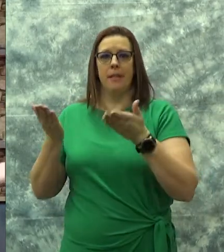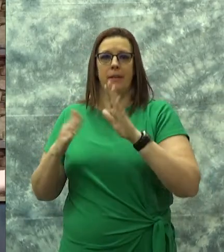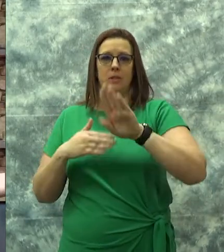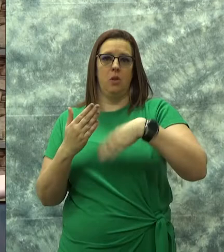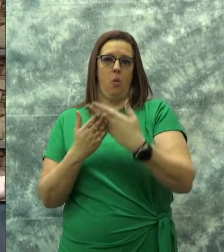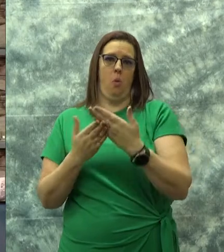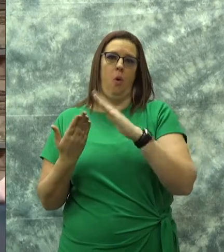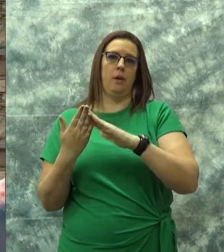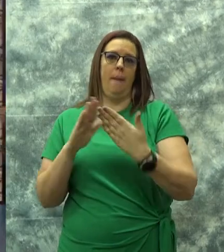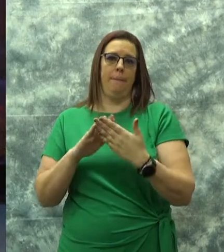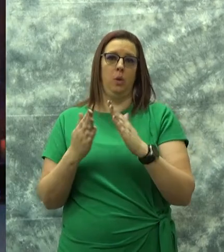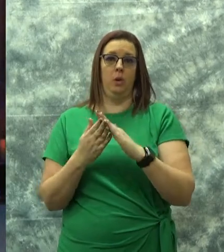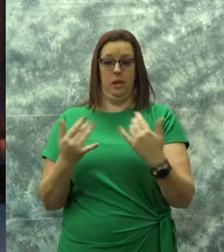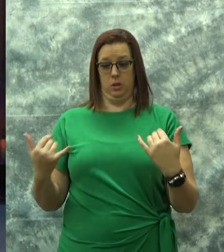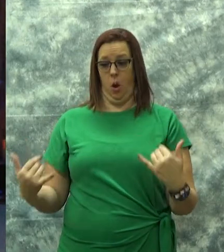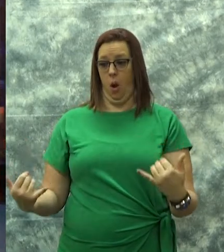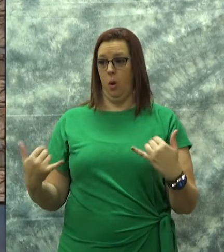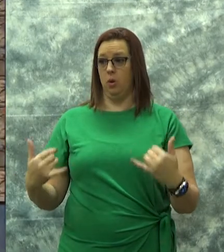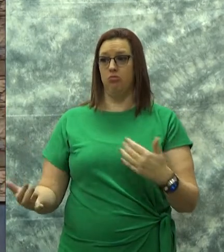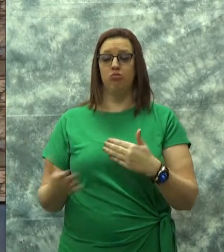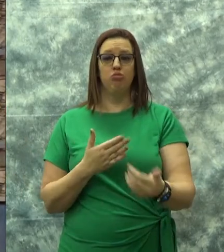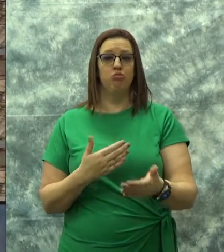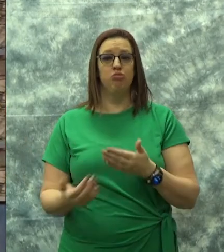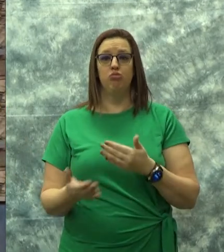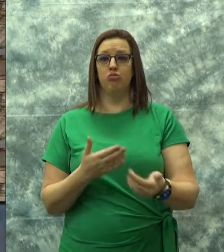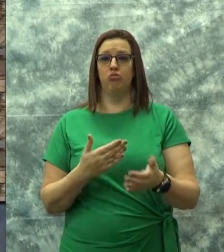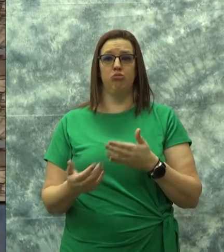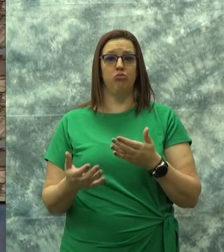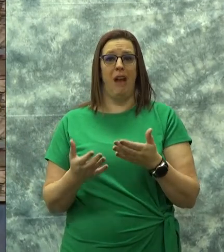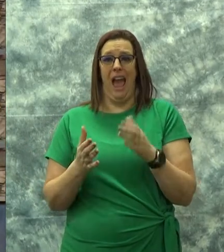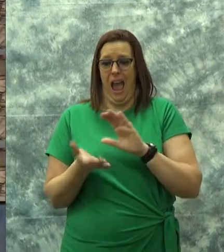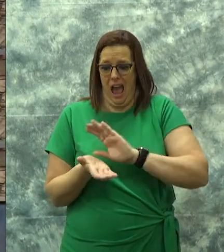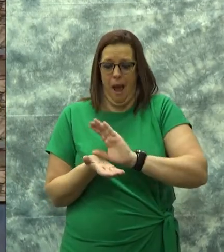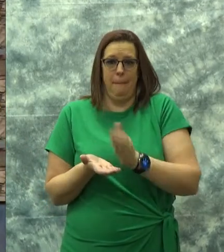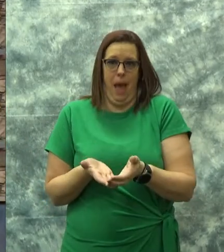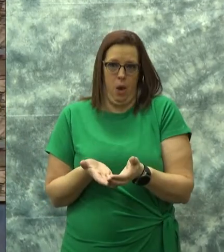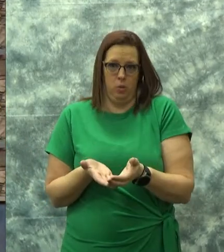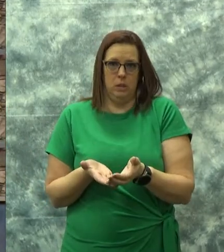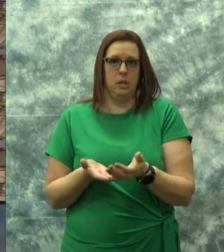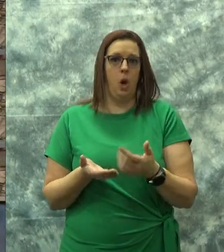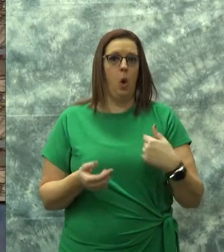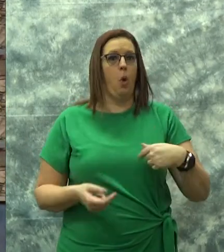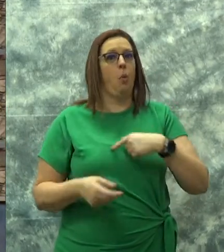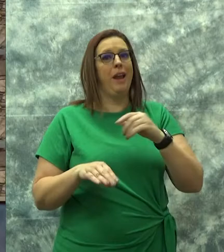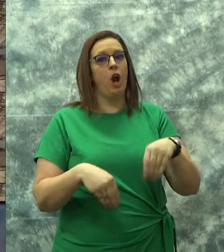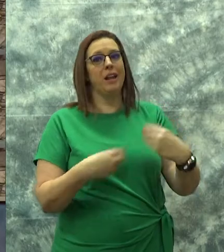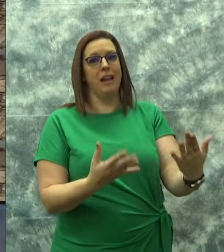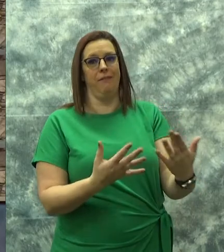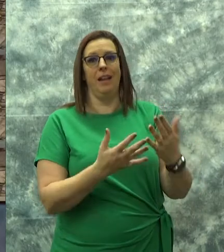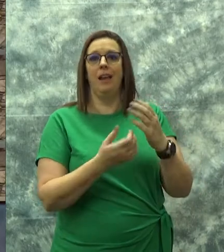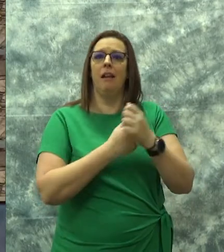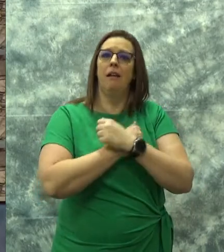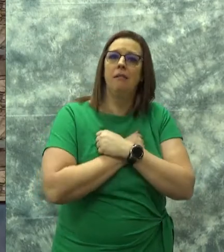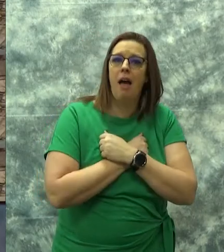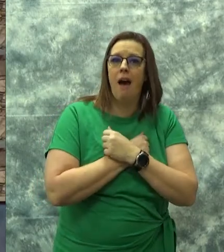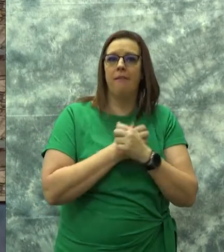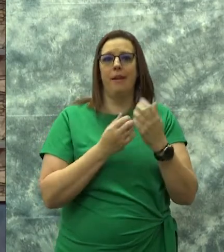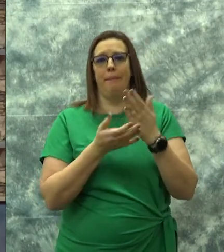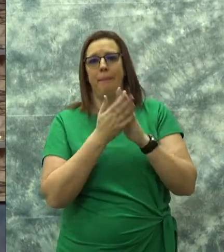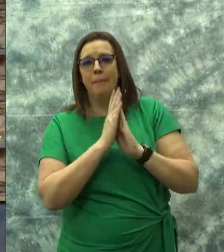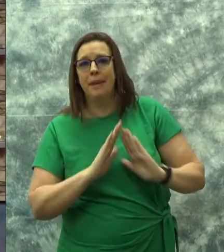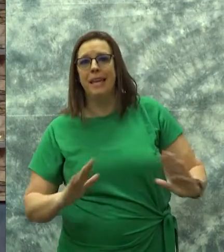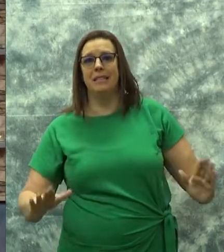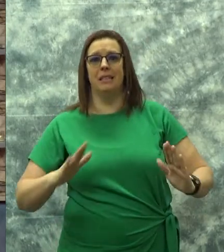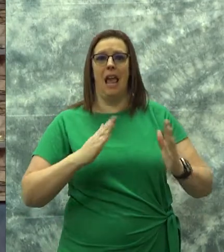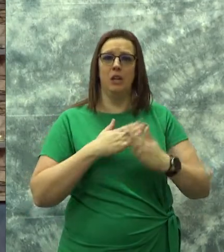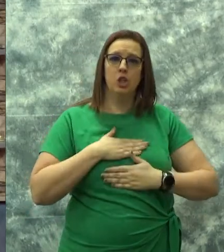uplifts this whole community. So as we give today, no matter how much it is, we give in love, in peace, in